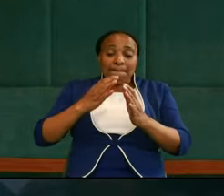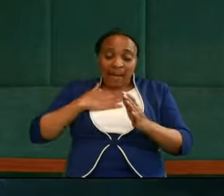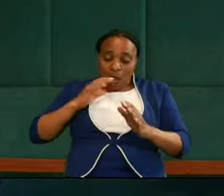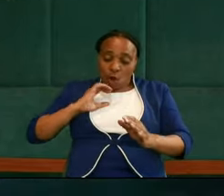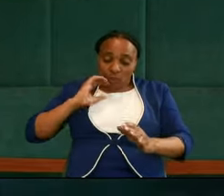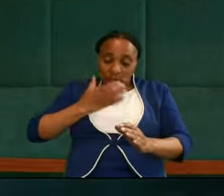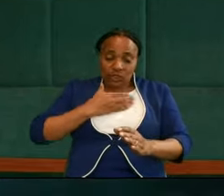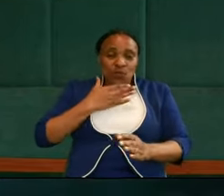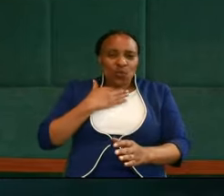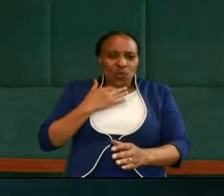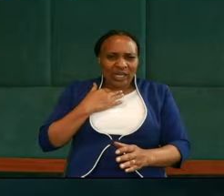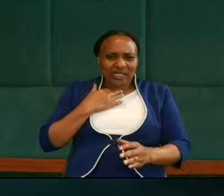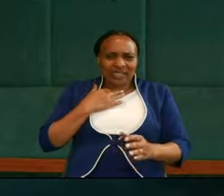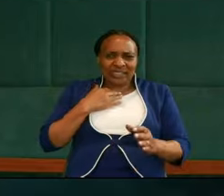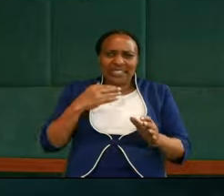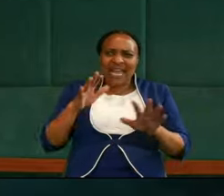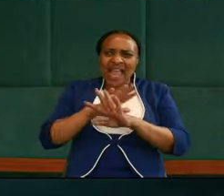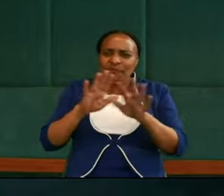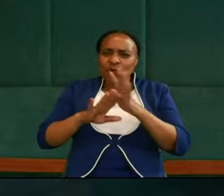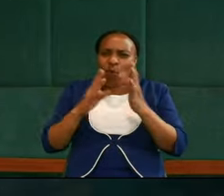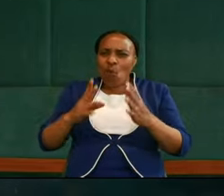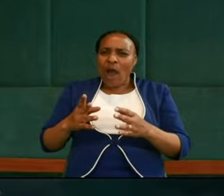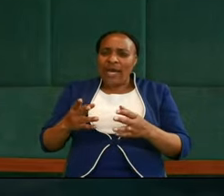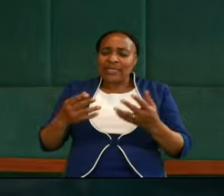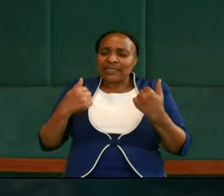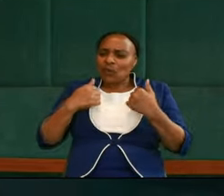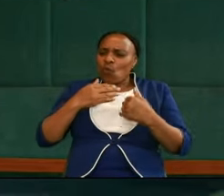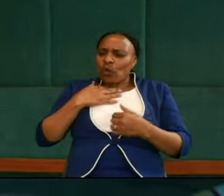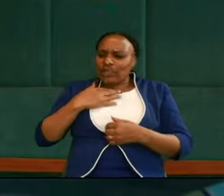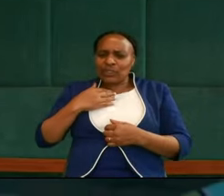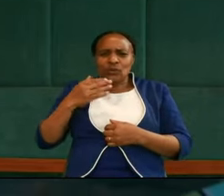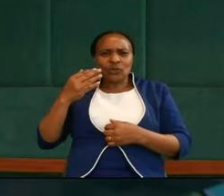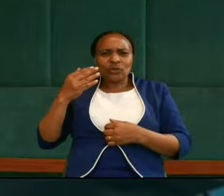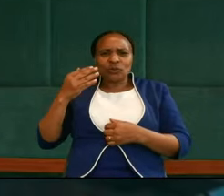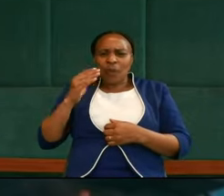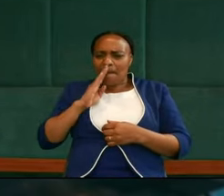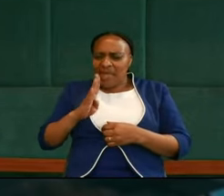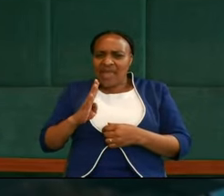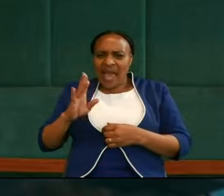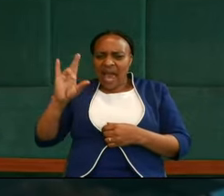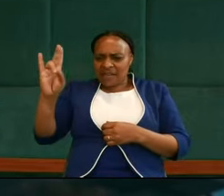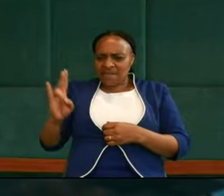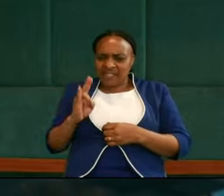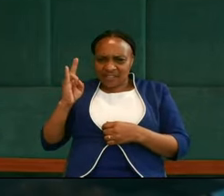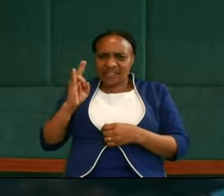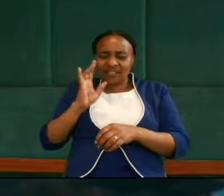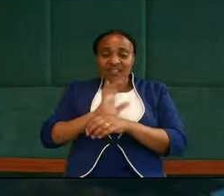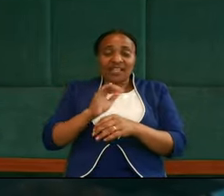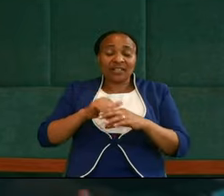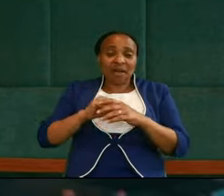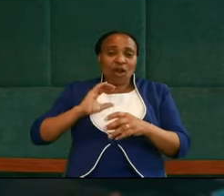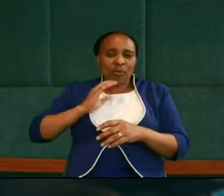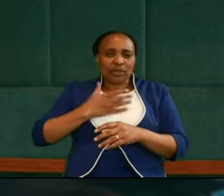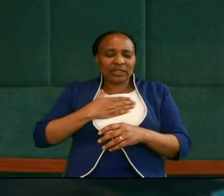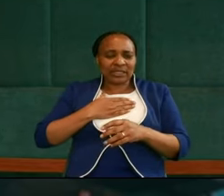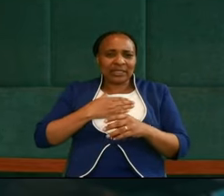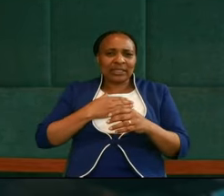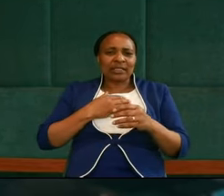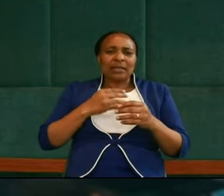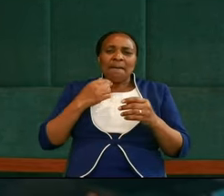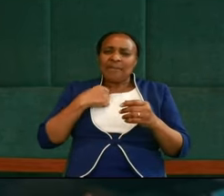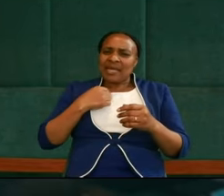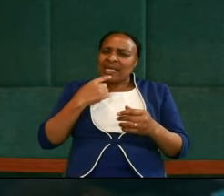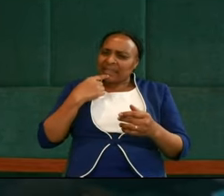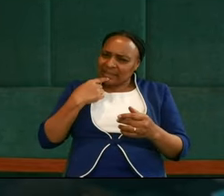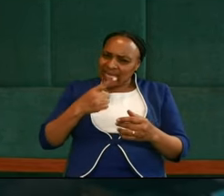community. Everyone laughs at you when you are 70 Adventists in my village. But I said, no. I believe what the church